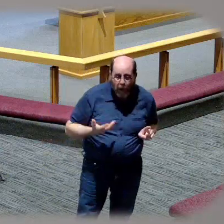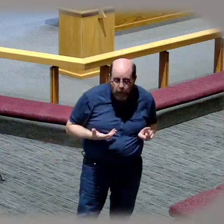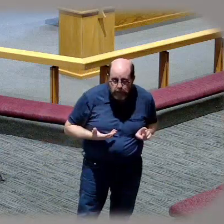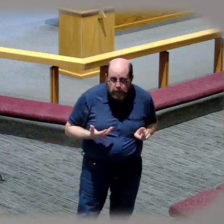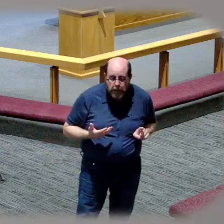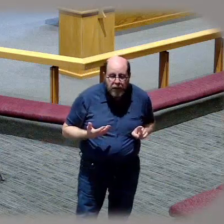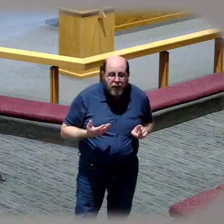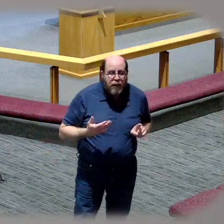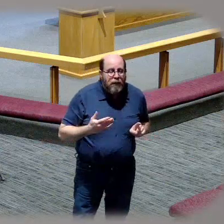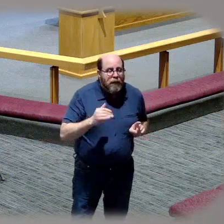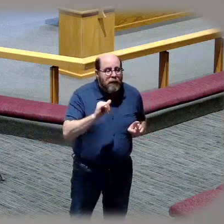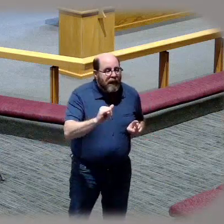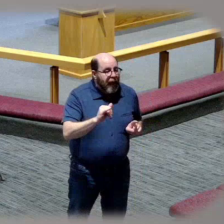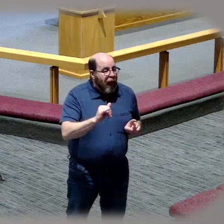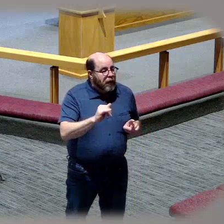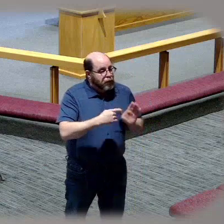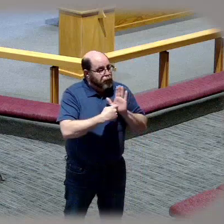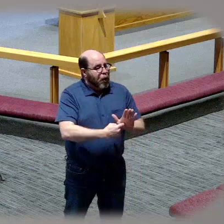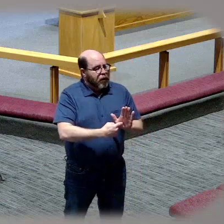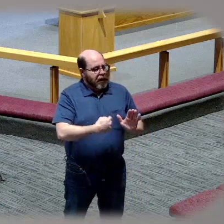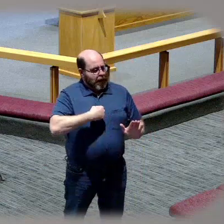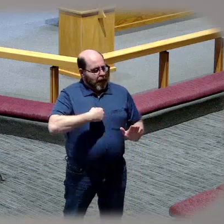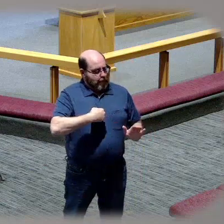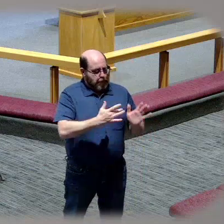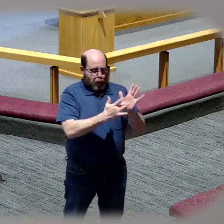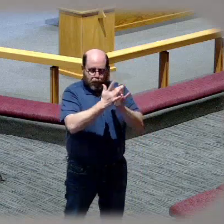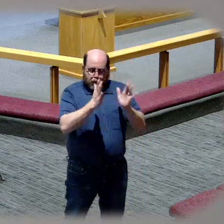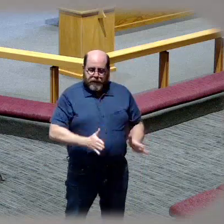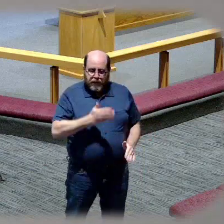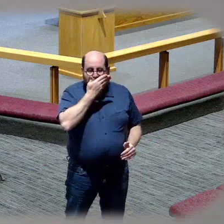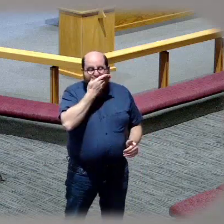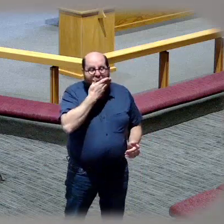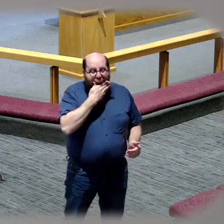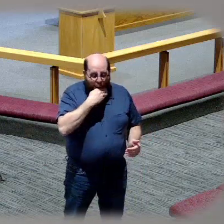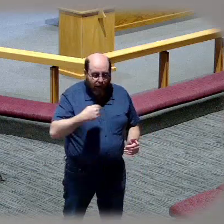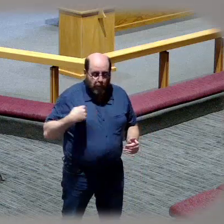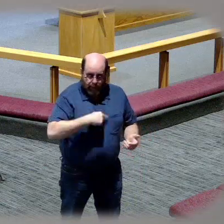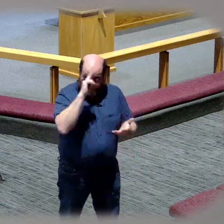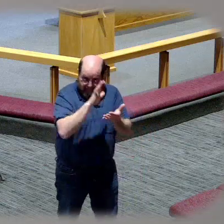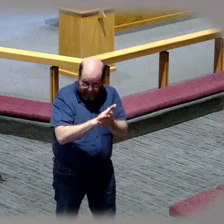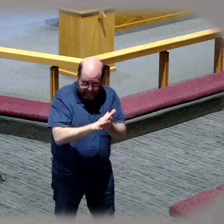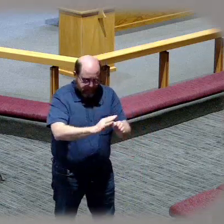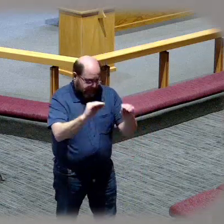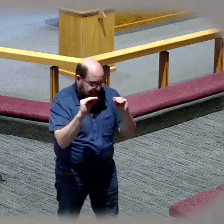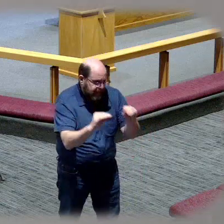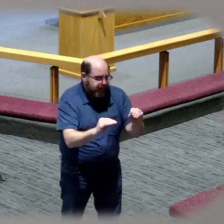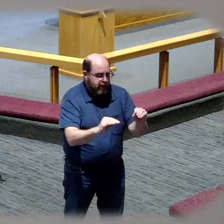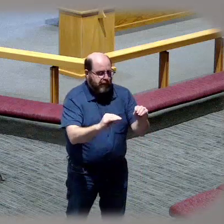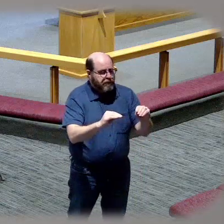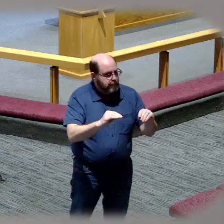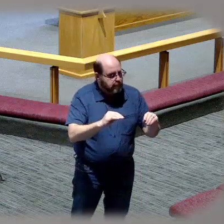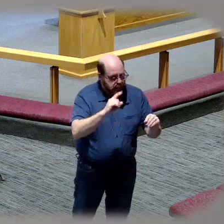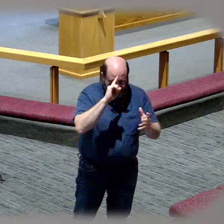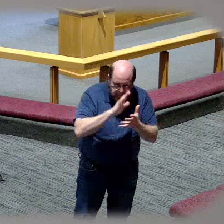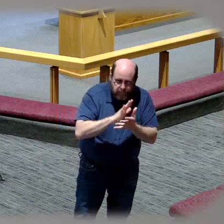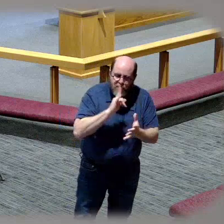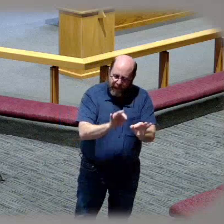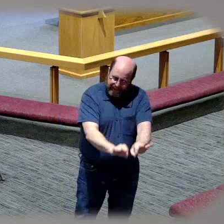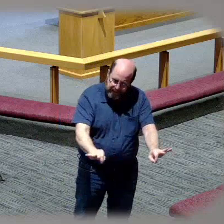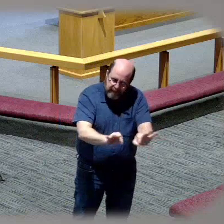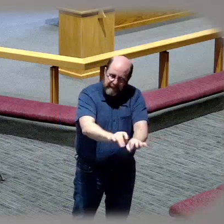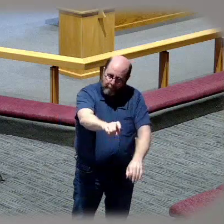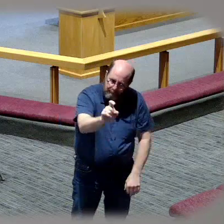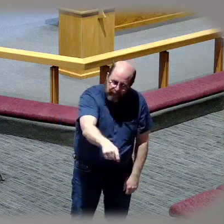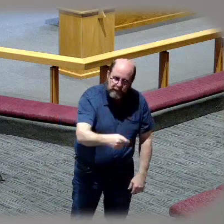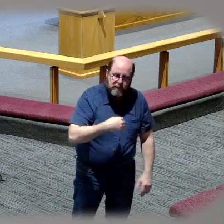one of the most significant marks of Christianity, because we believe, we teach, and we confess that it is necessary for